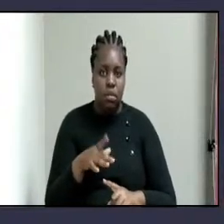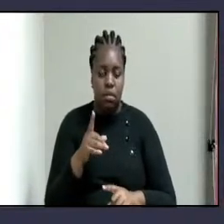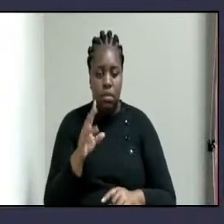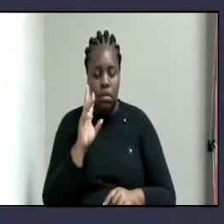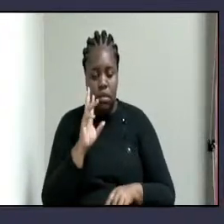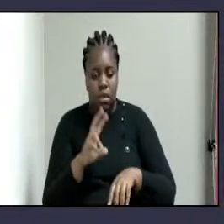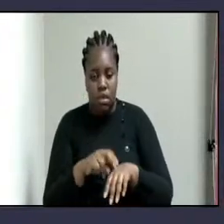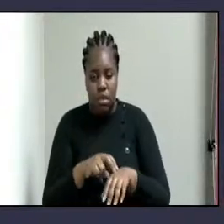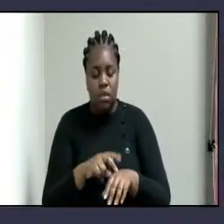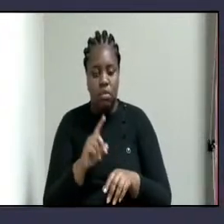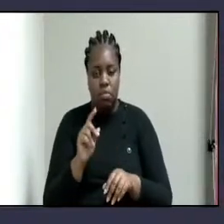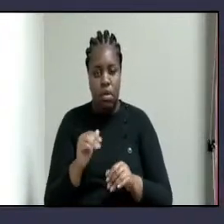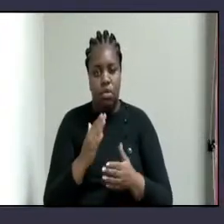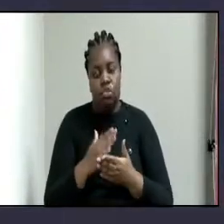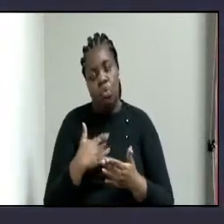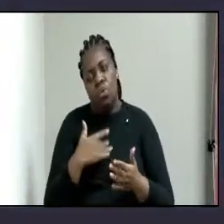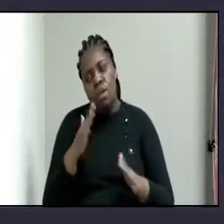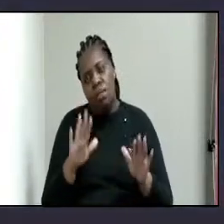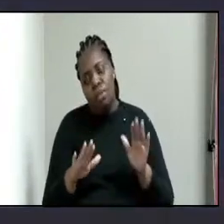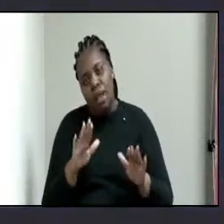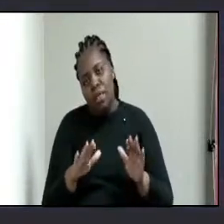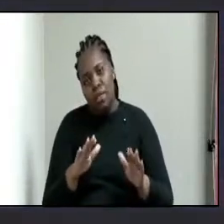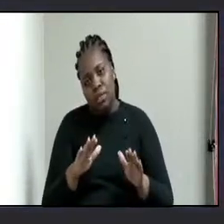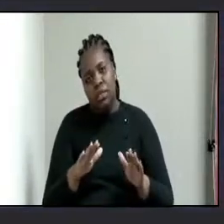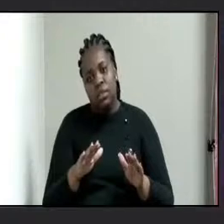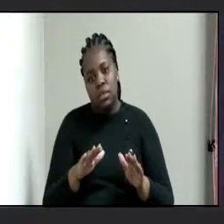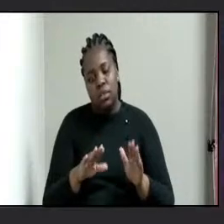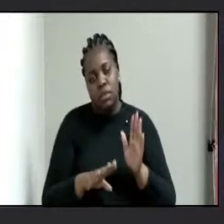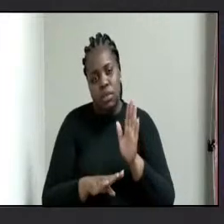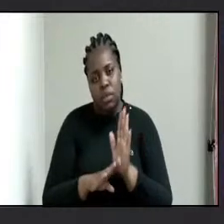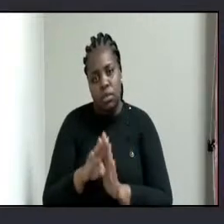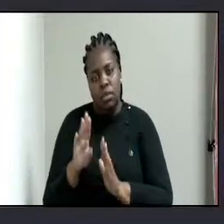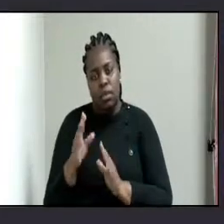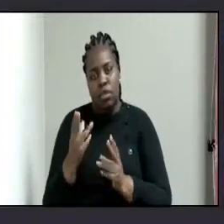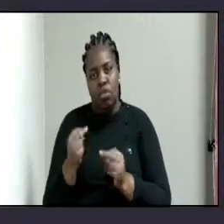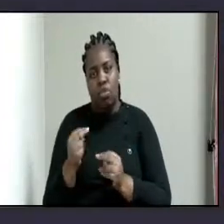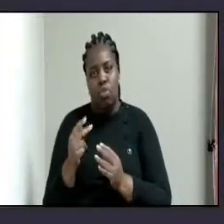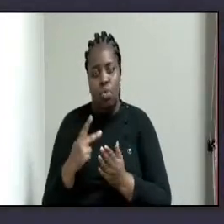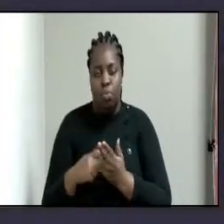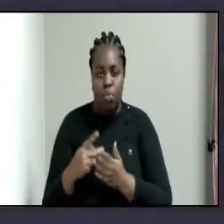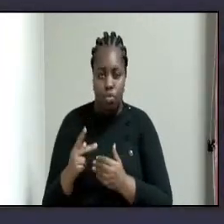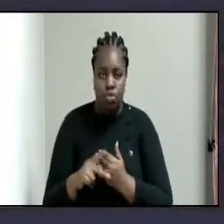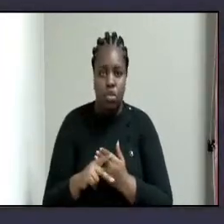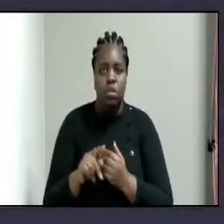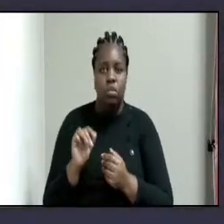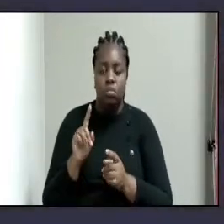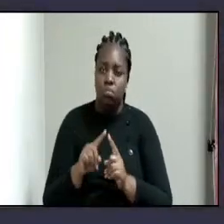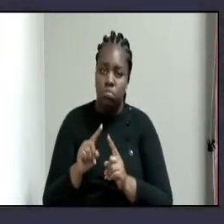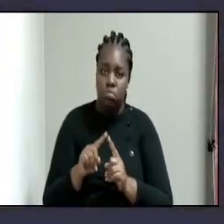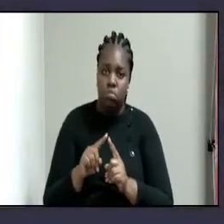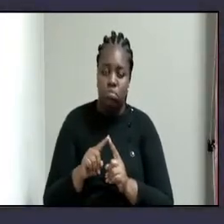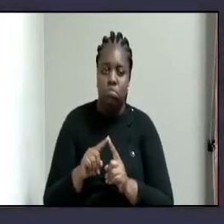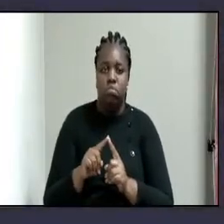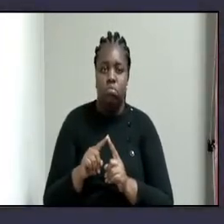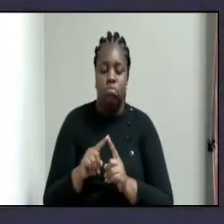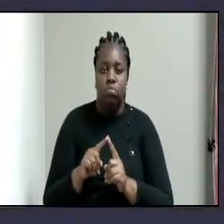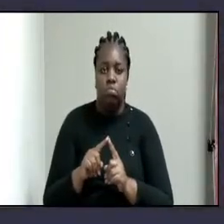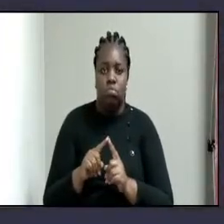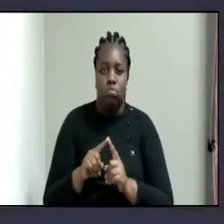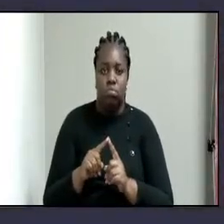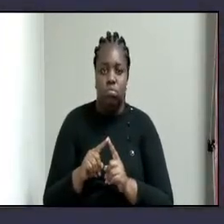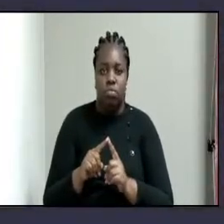to be to be a balance between, on the other hand, development projects and of course with the